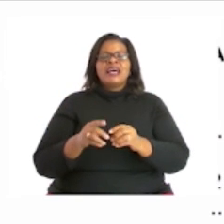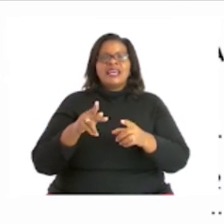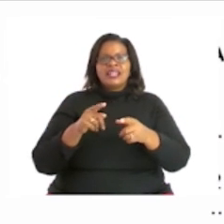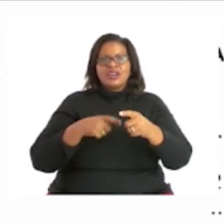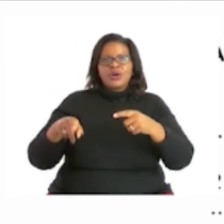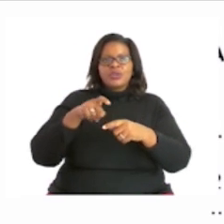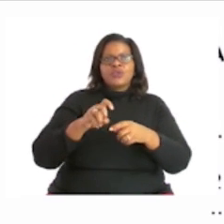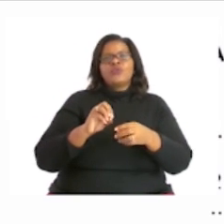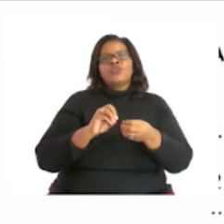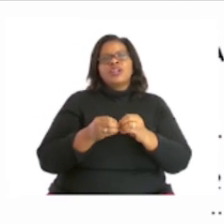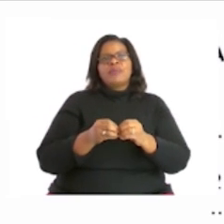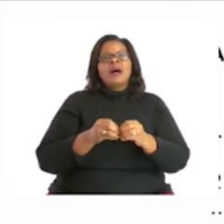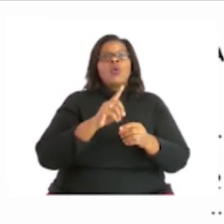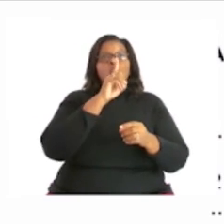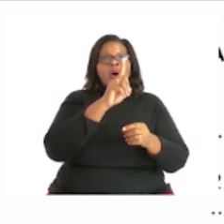number